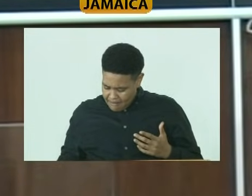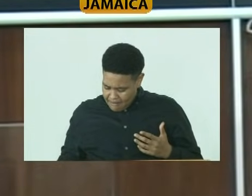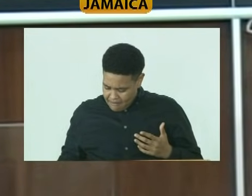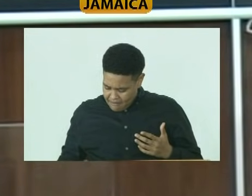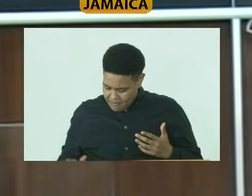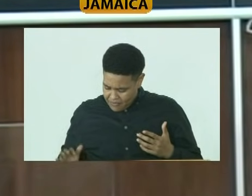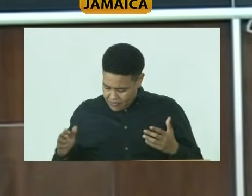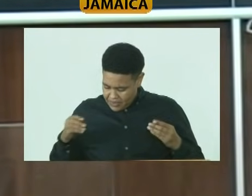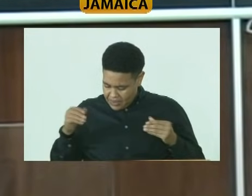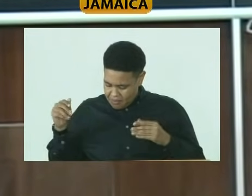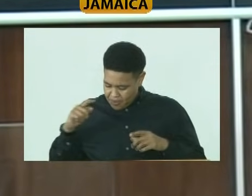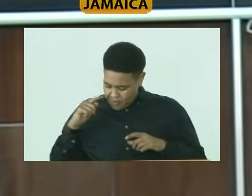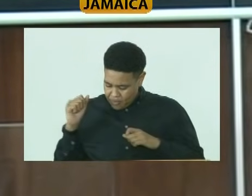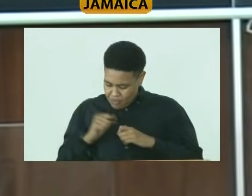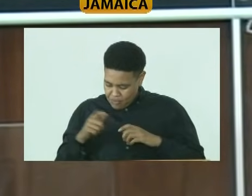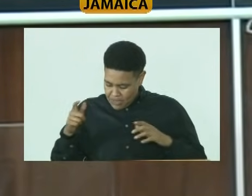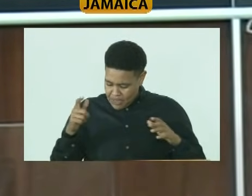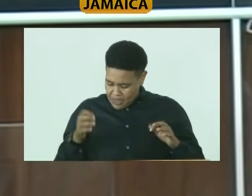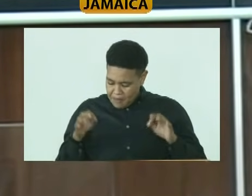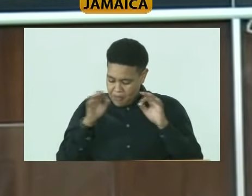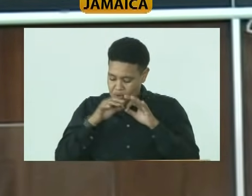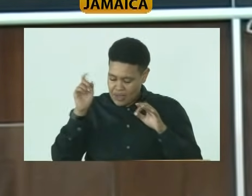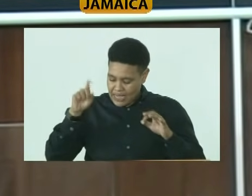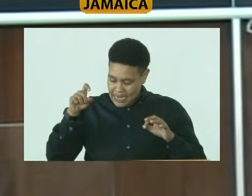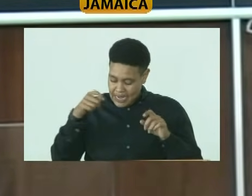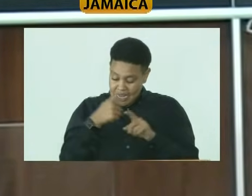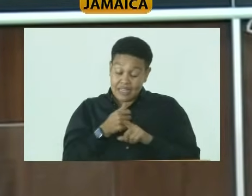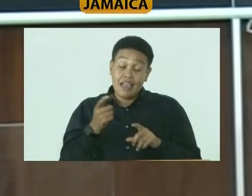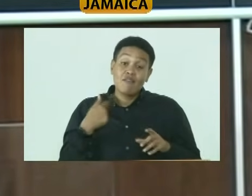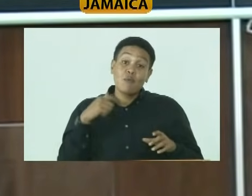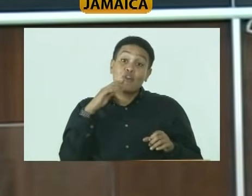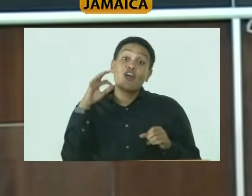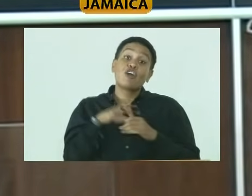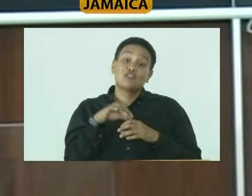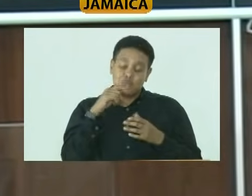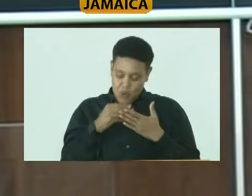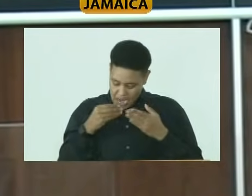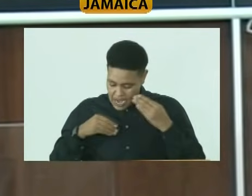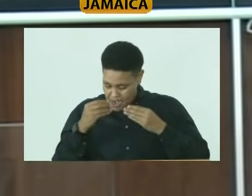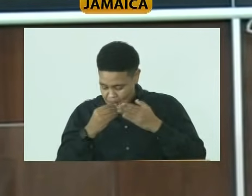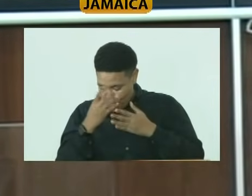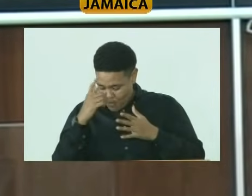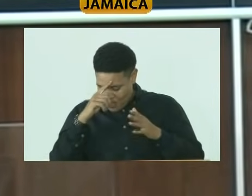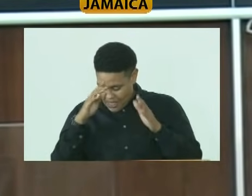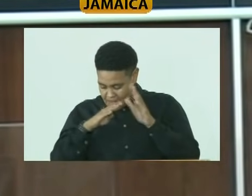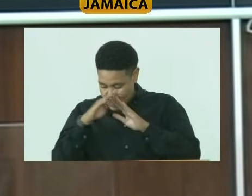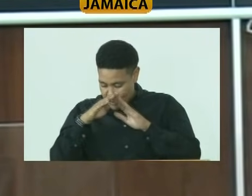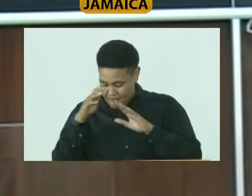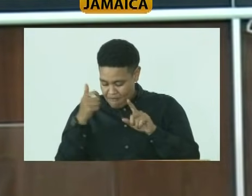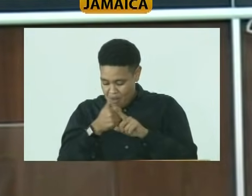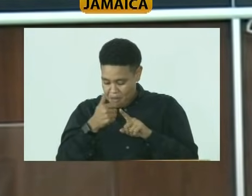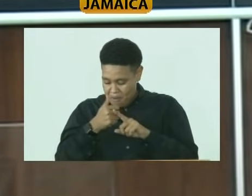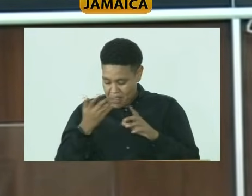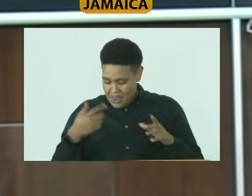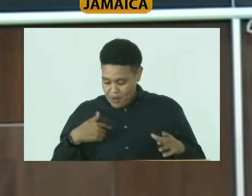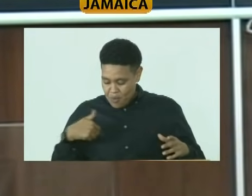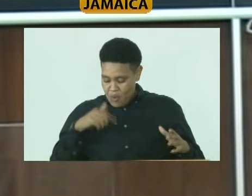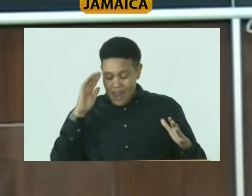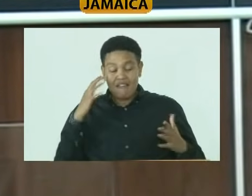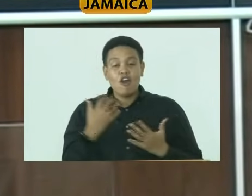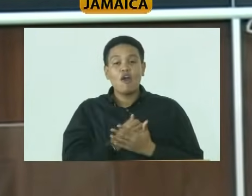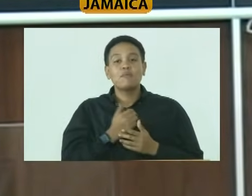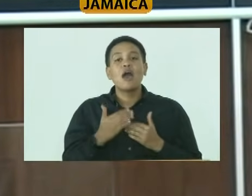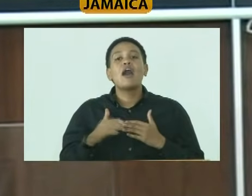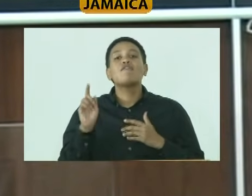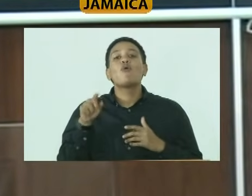needed, and will contribute to economic growth and development. We'll have an opportunity after it goes to the